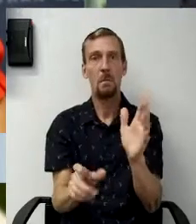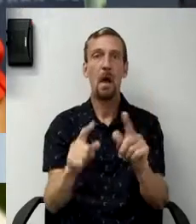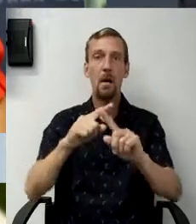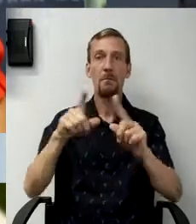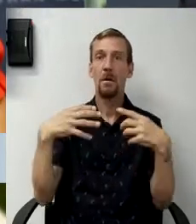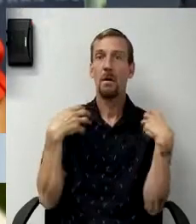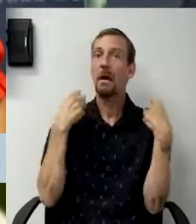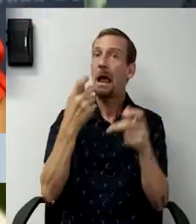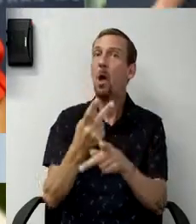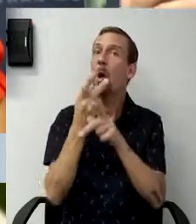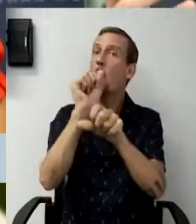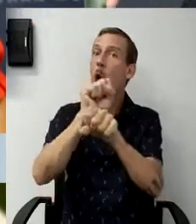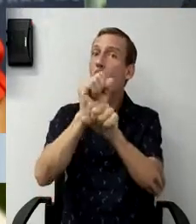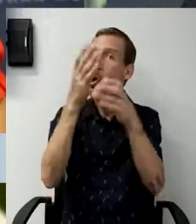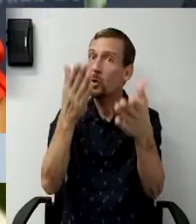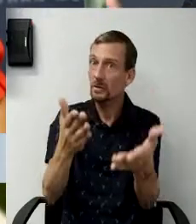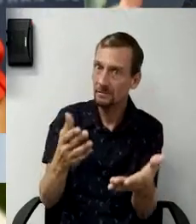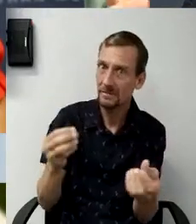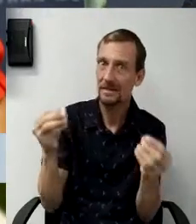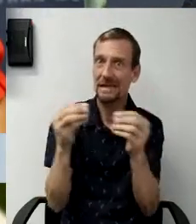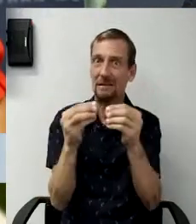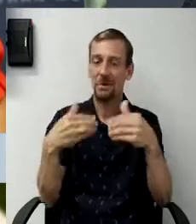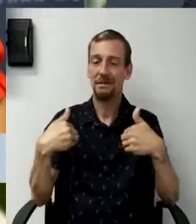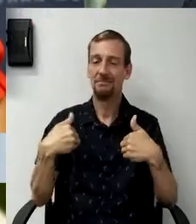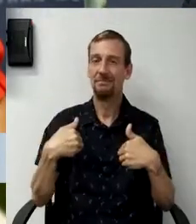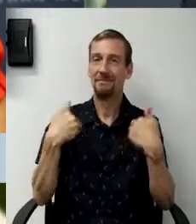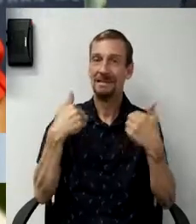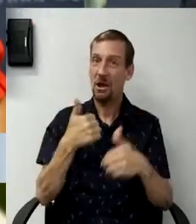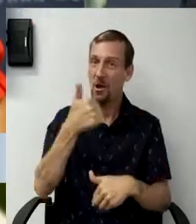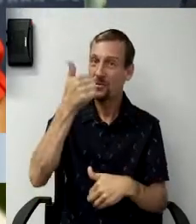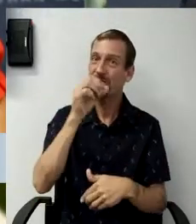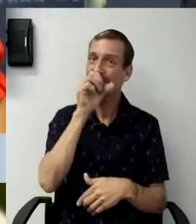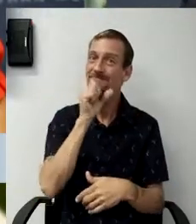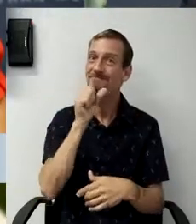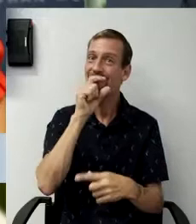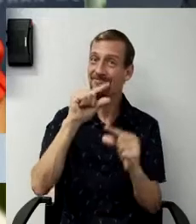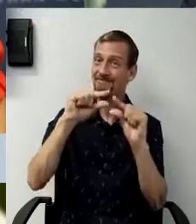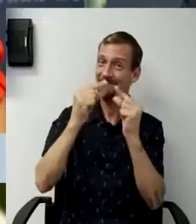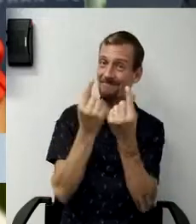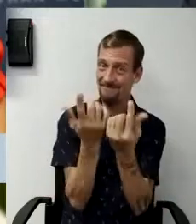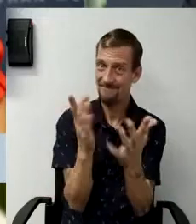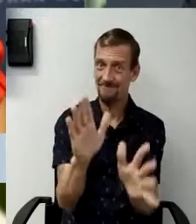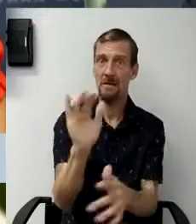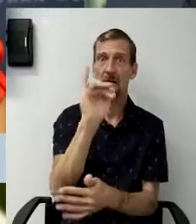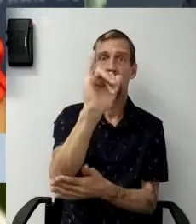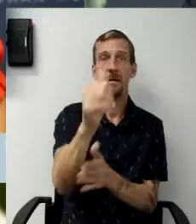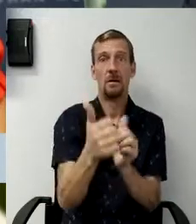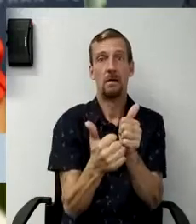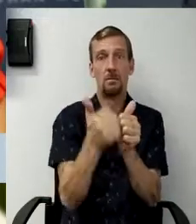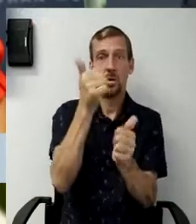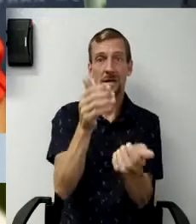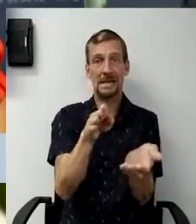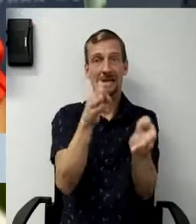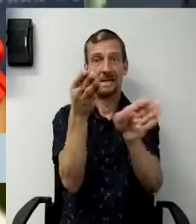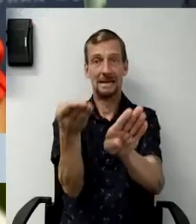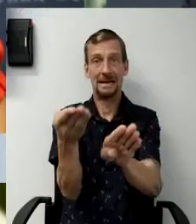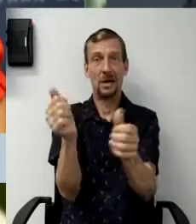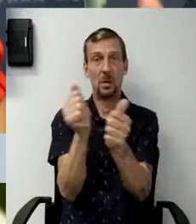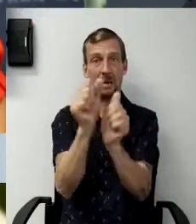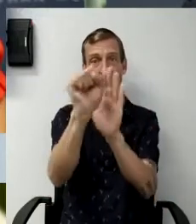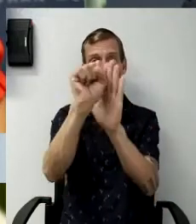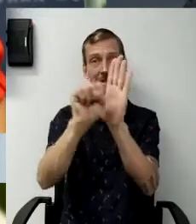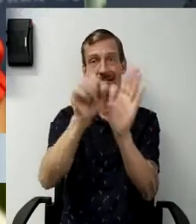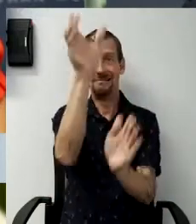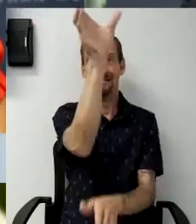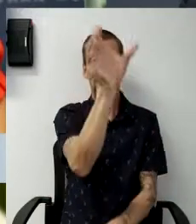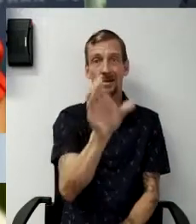healthcare workers tend to be in the younger age category, and the definitely the majority of the deaths across the state have been